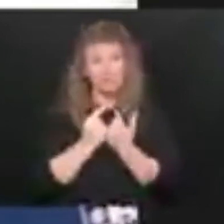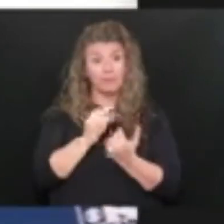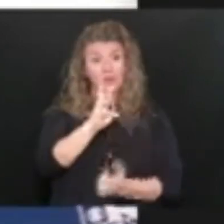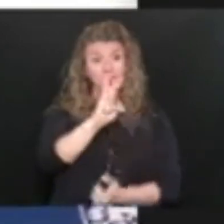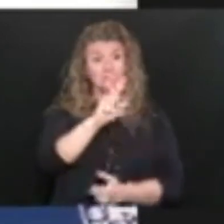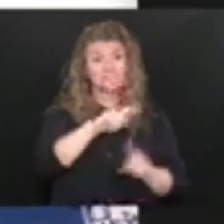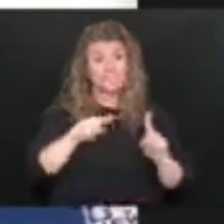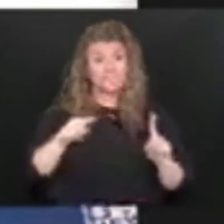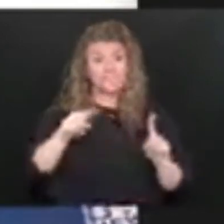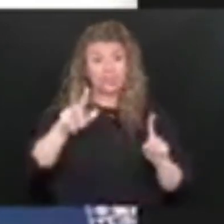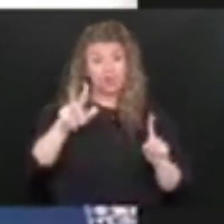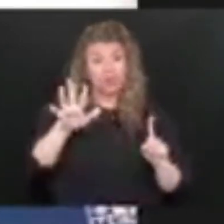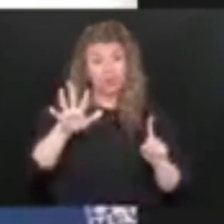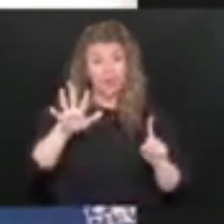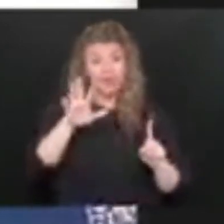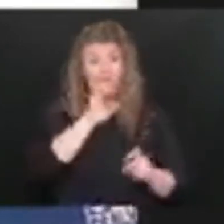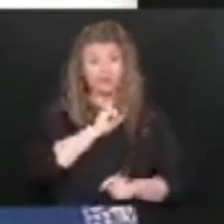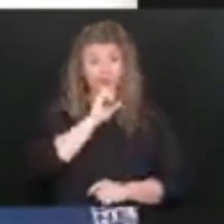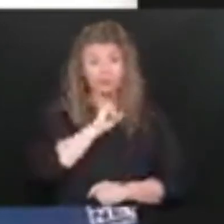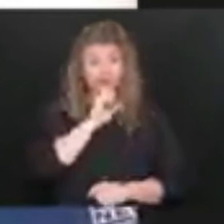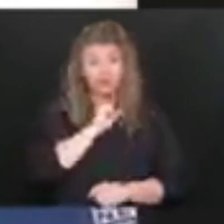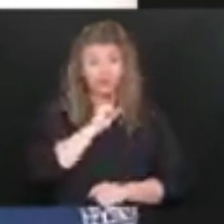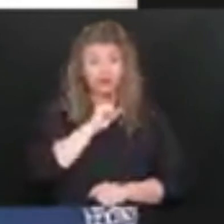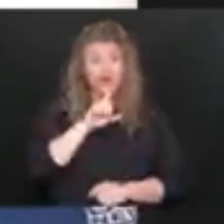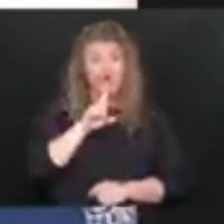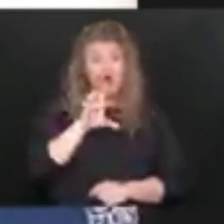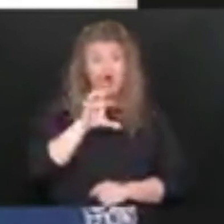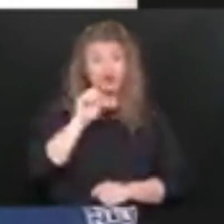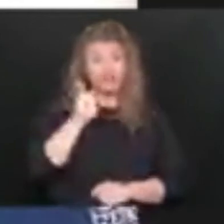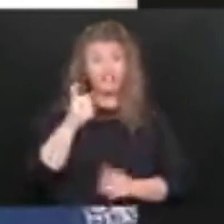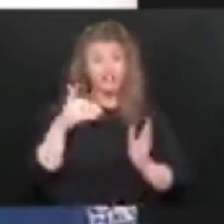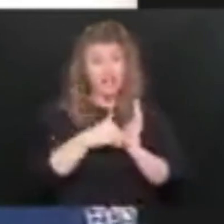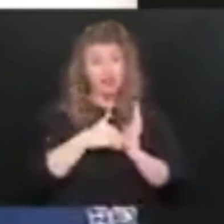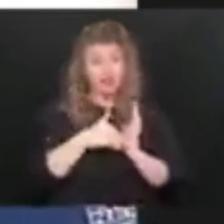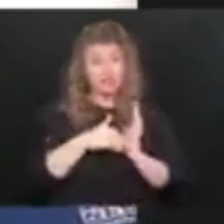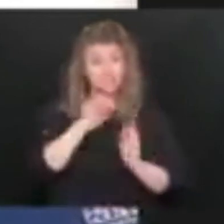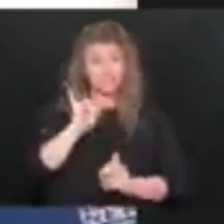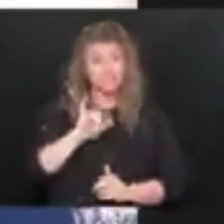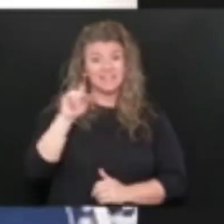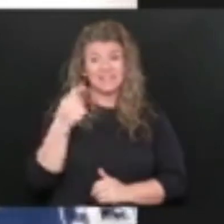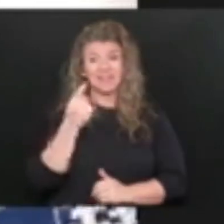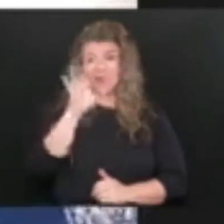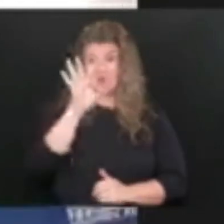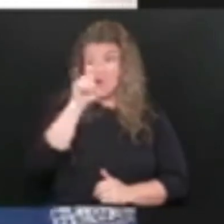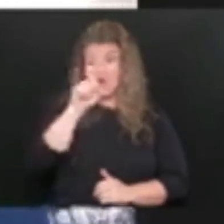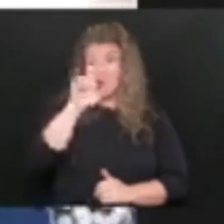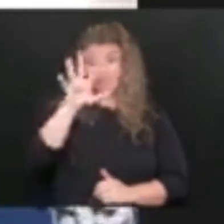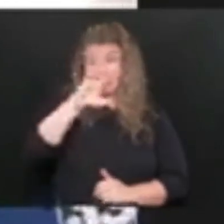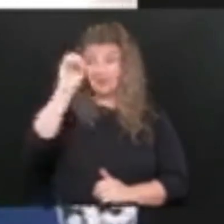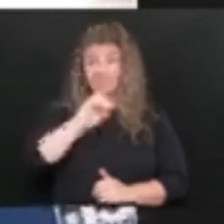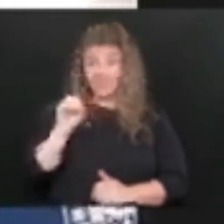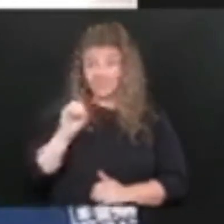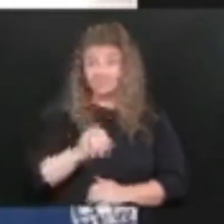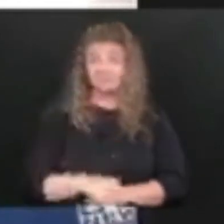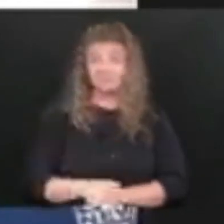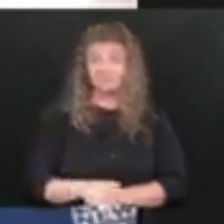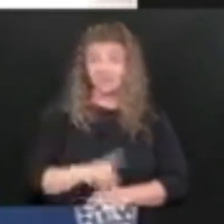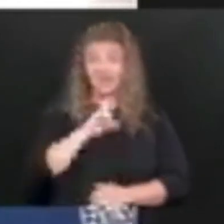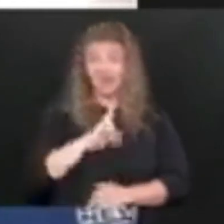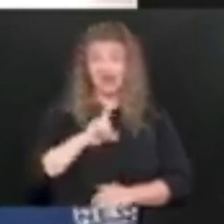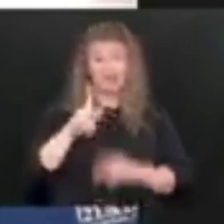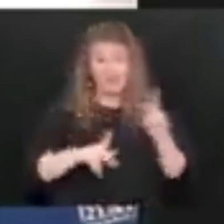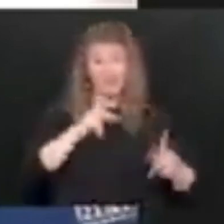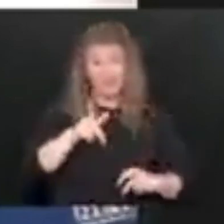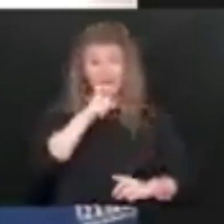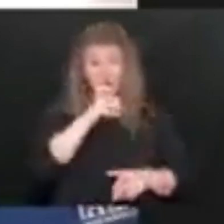16 to 35-year-olds, about 110,000. That's only 9.5% of the people who've